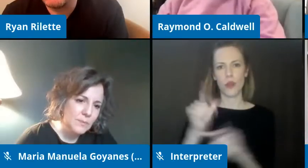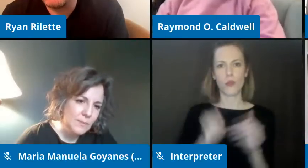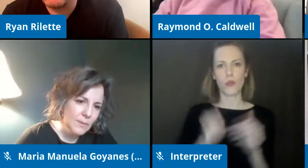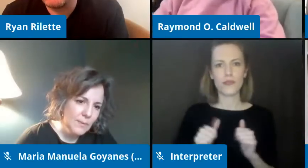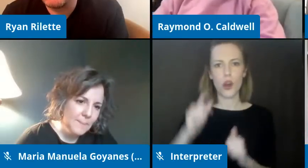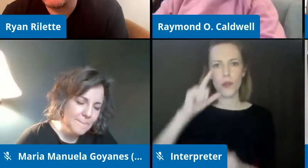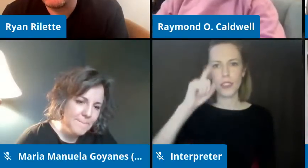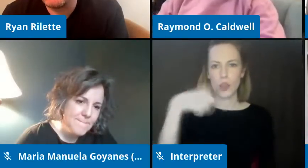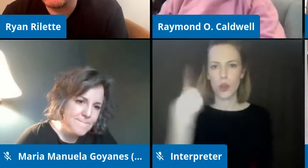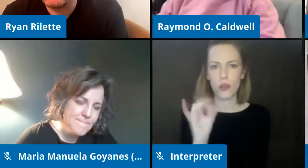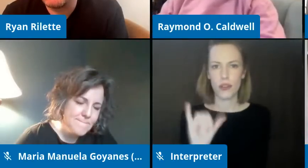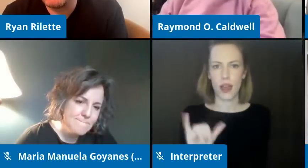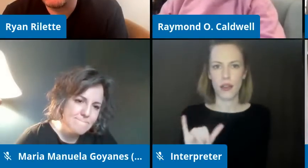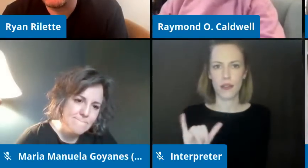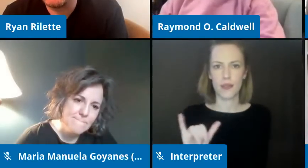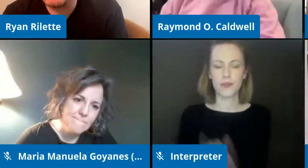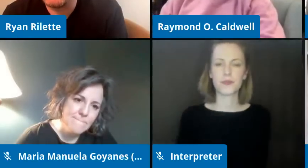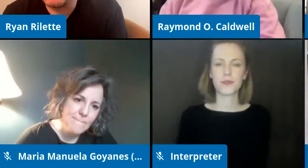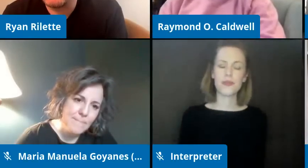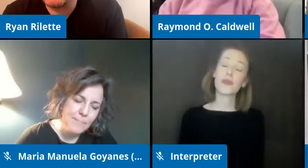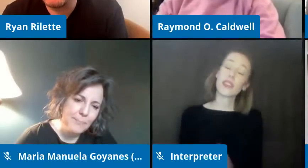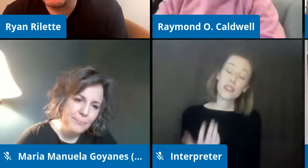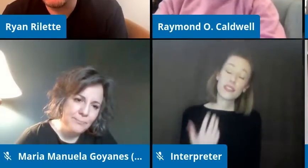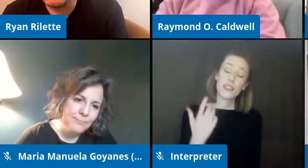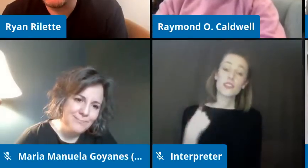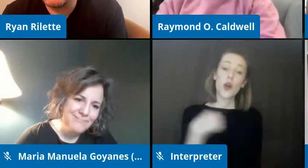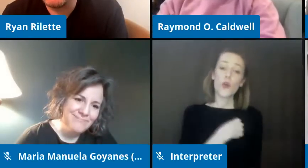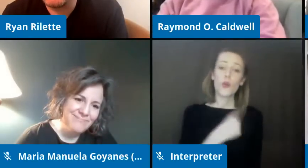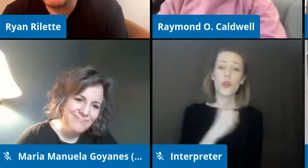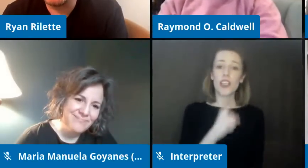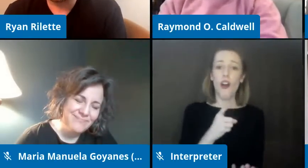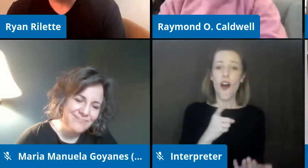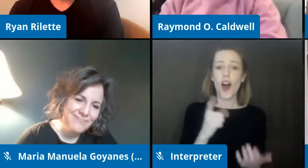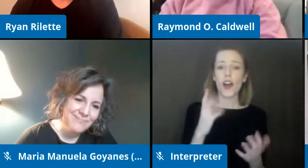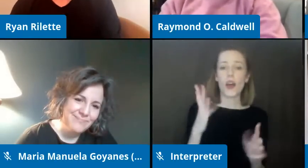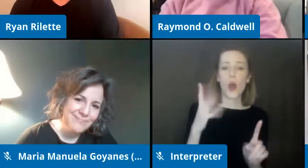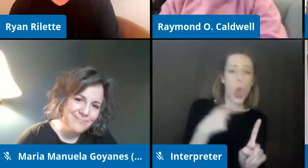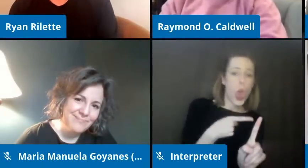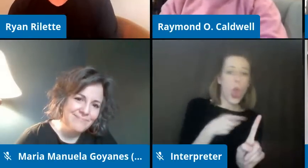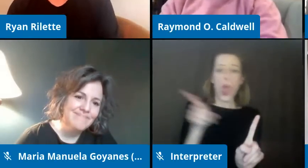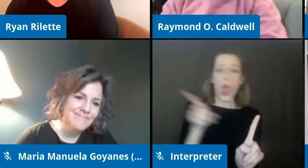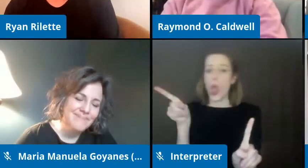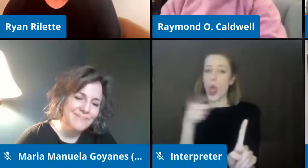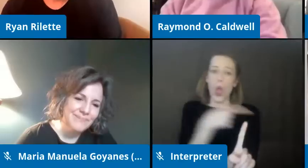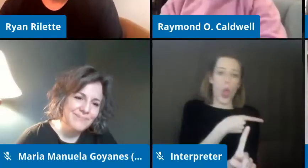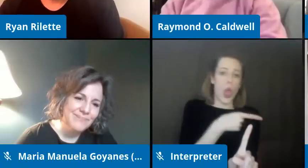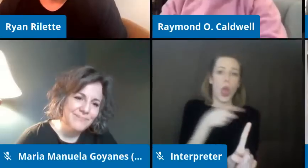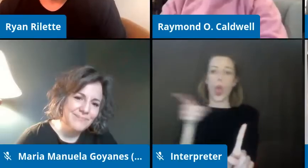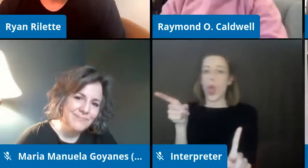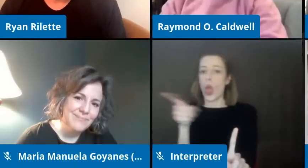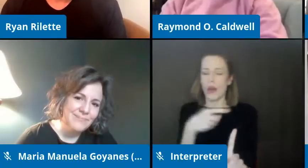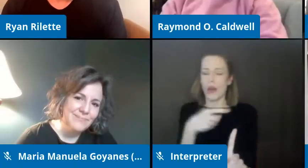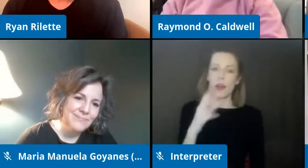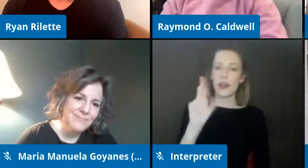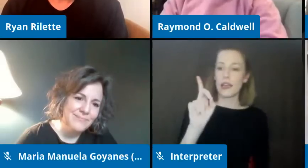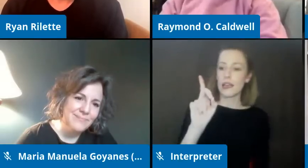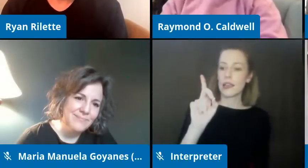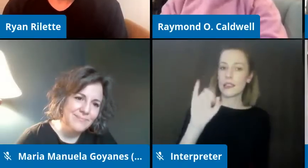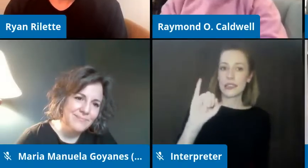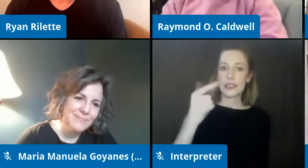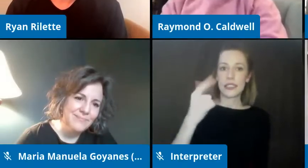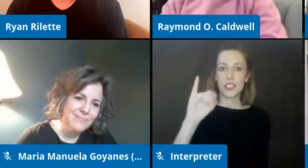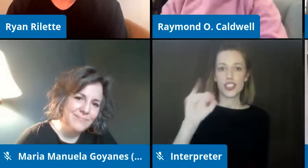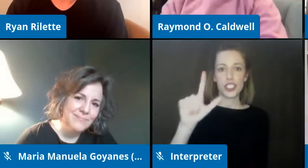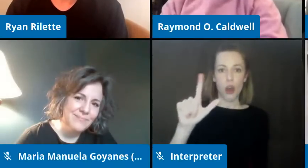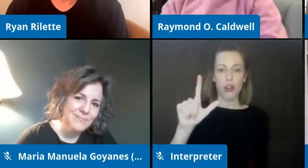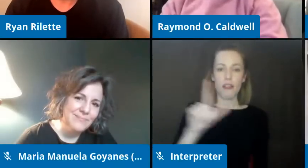Is this something? Are we, you know, we're dancing around this idea that digital has a role here? Yes or no or both?